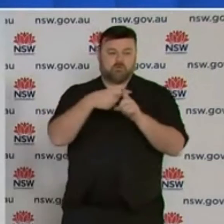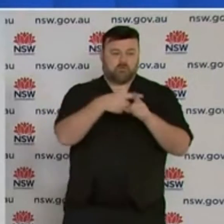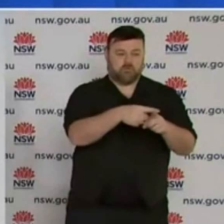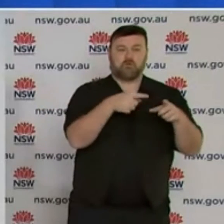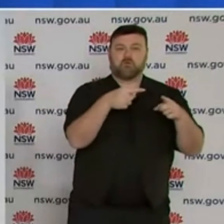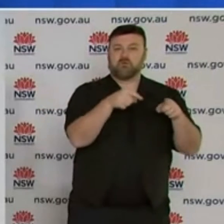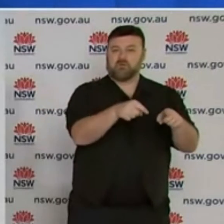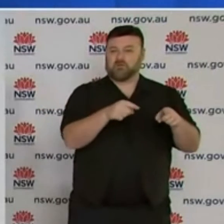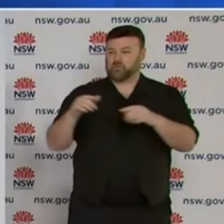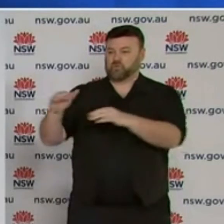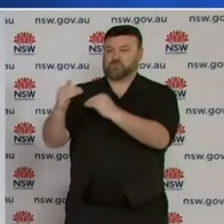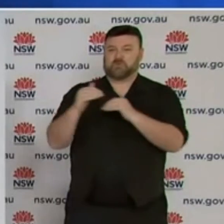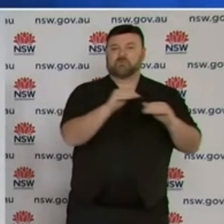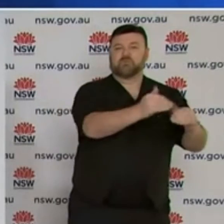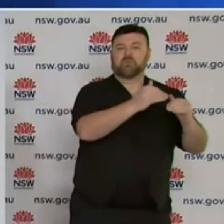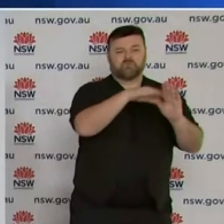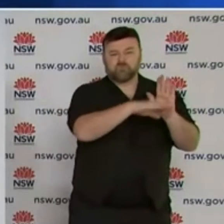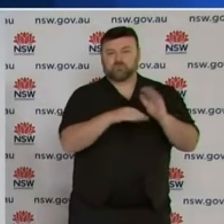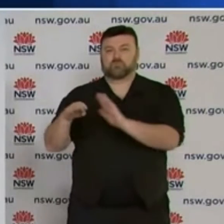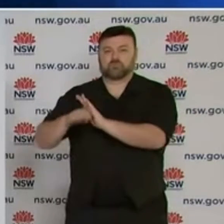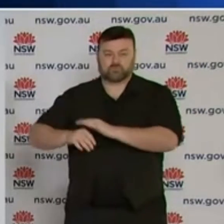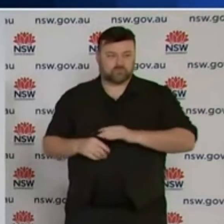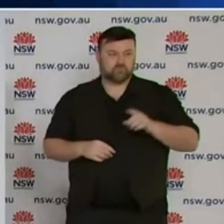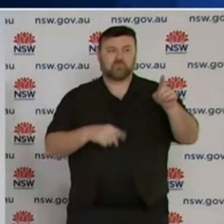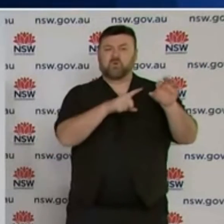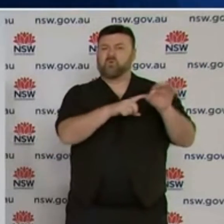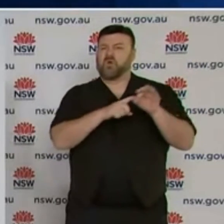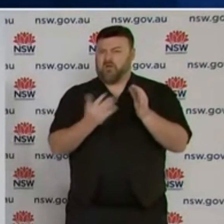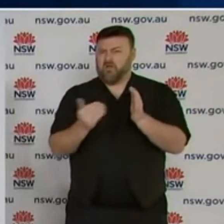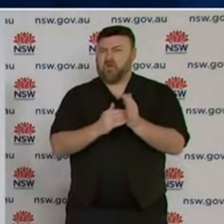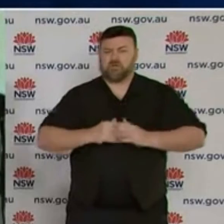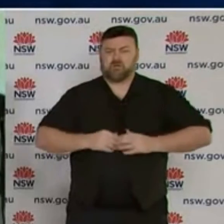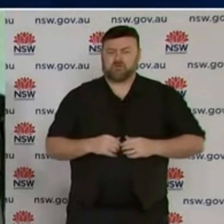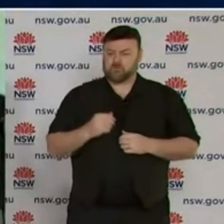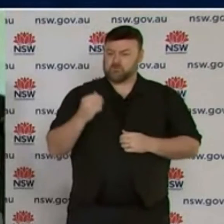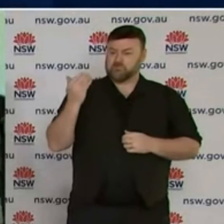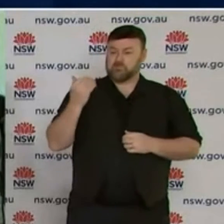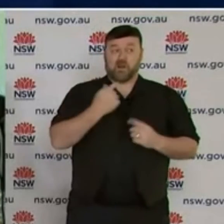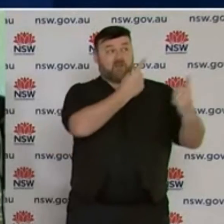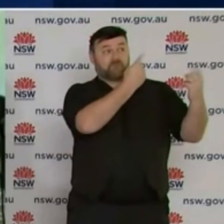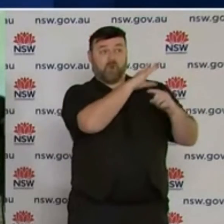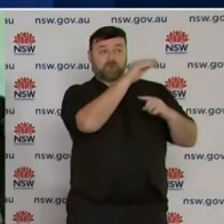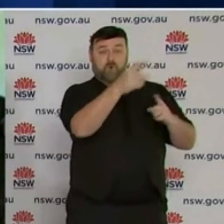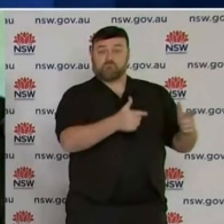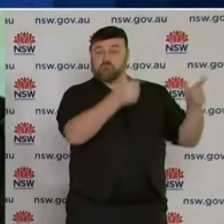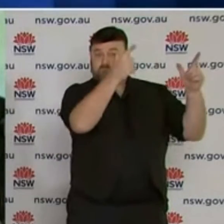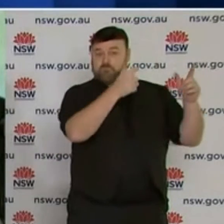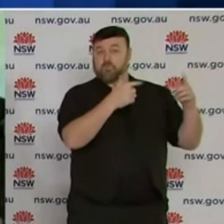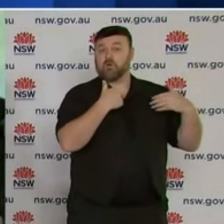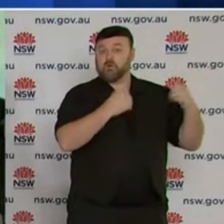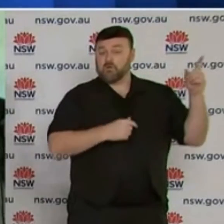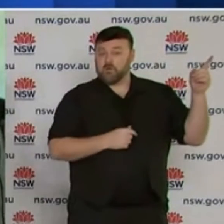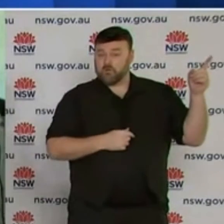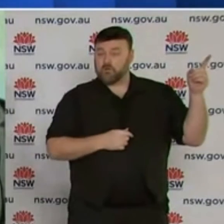areas which have freedom for everybody, 70%. Can I just follow up on that, Premier? On the most recent advice that you've received from Health, are the case numbers